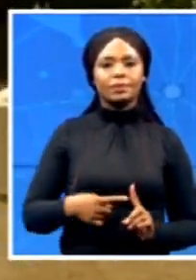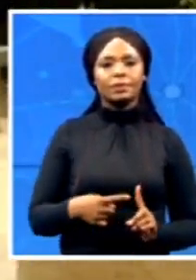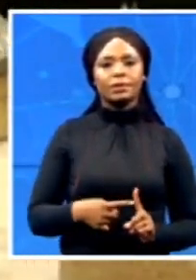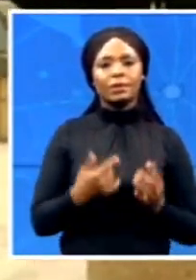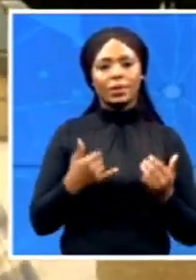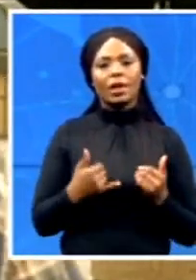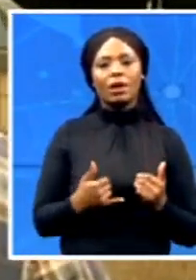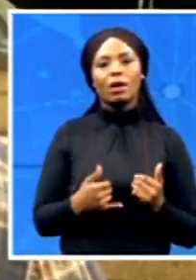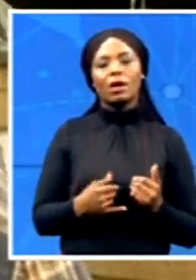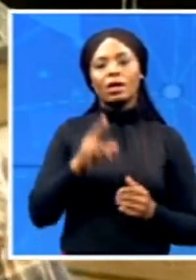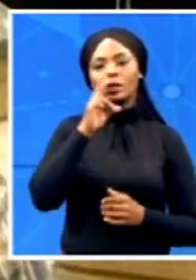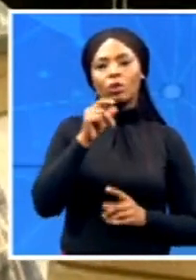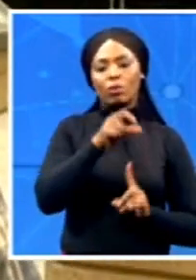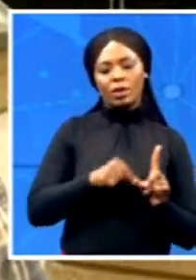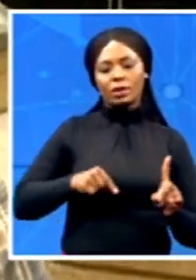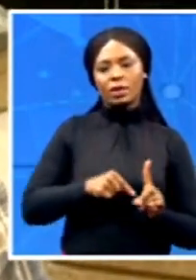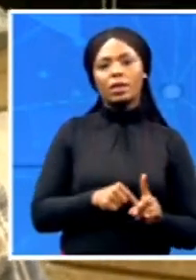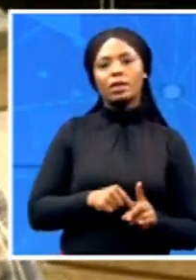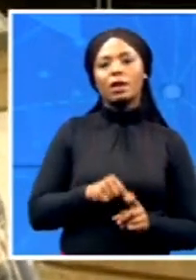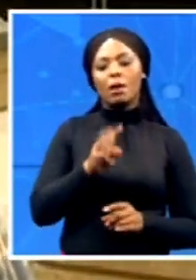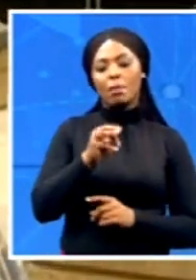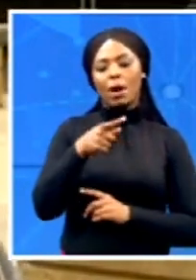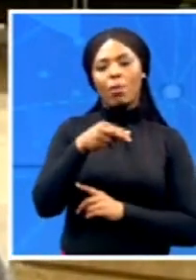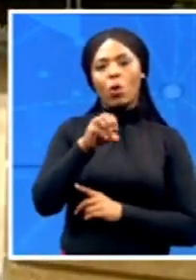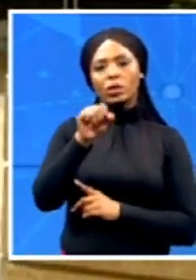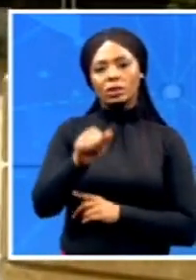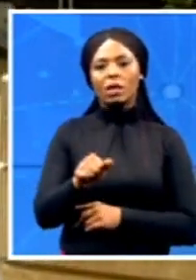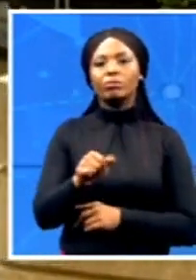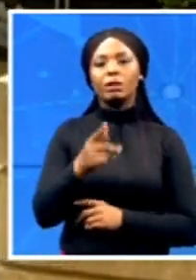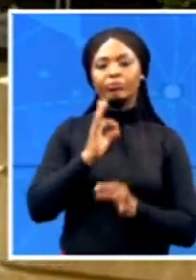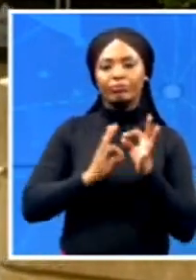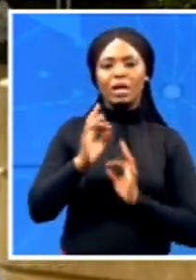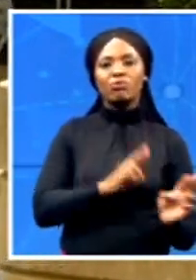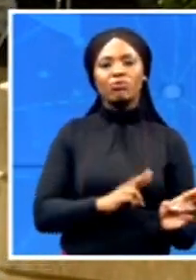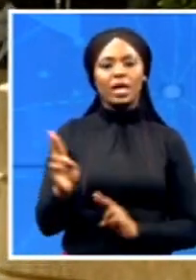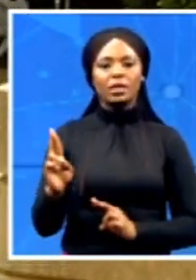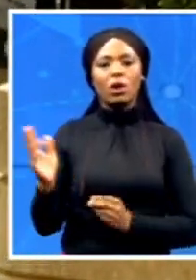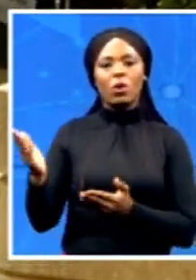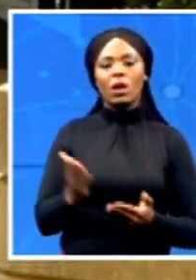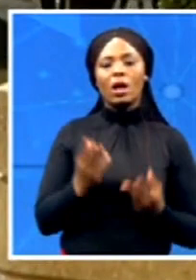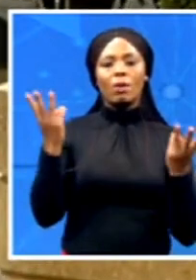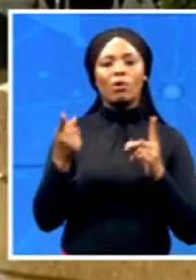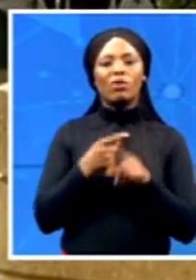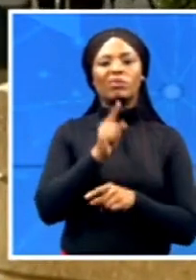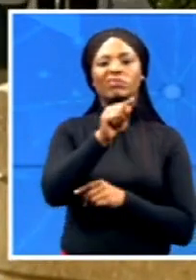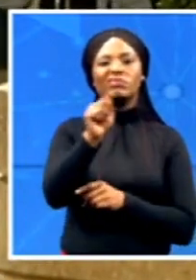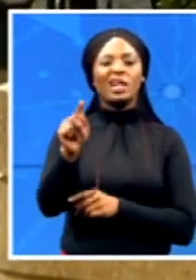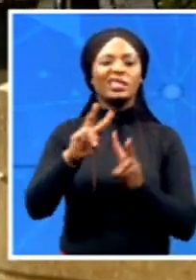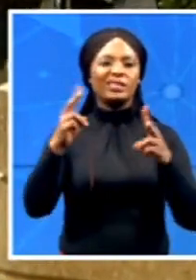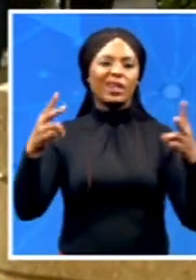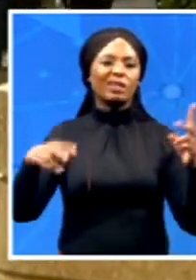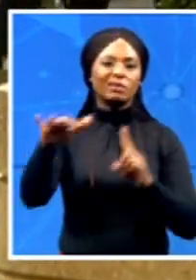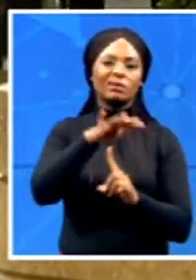Mamposa, talking to us about their readiness to welcome people from different parts of the country into Mthatha, also assist